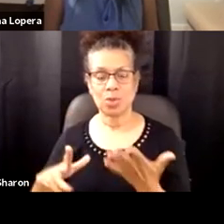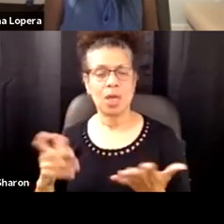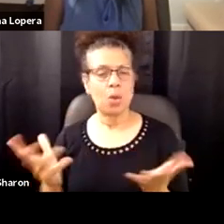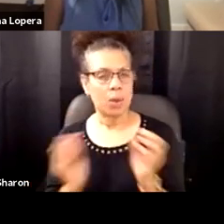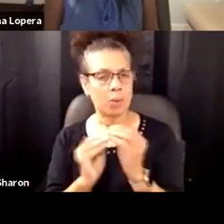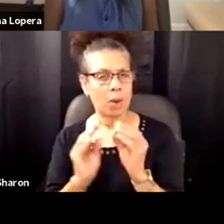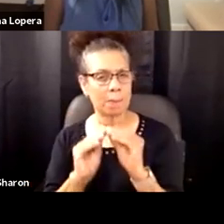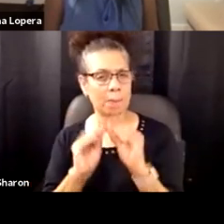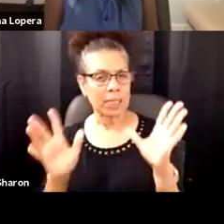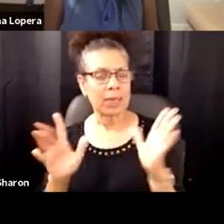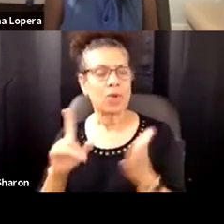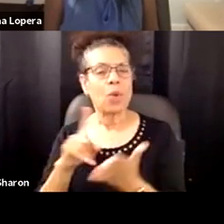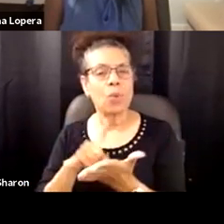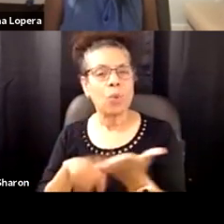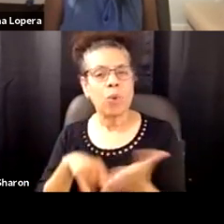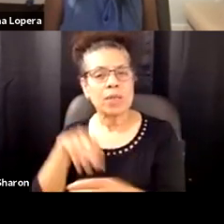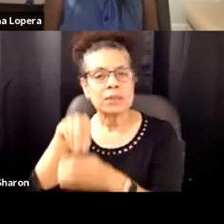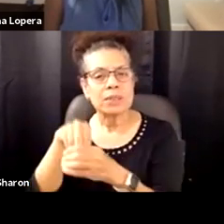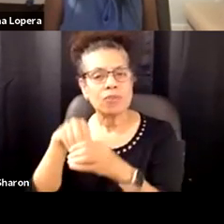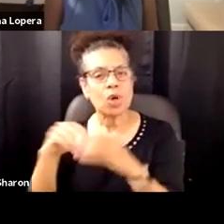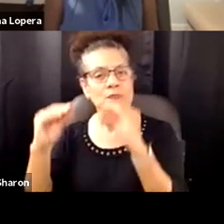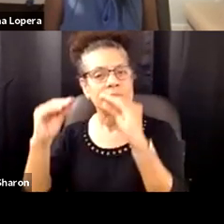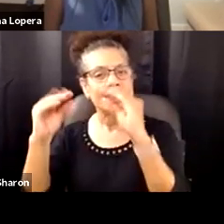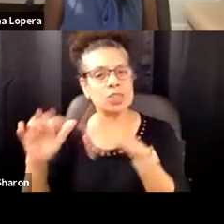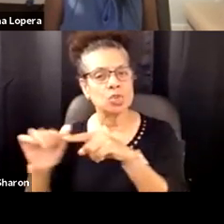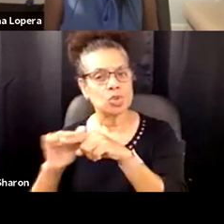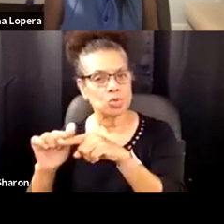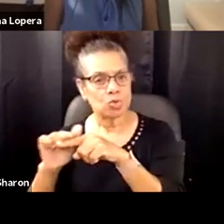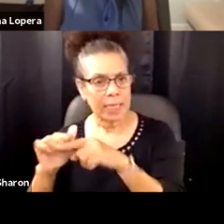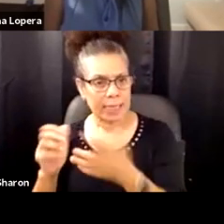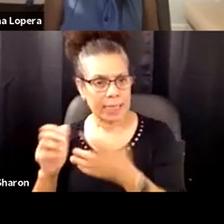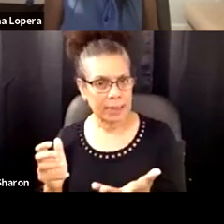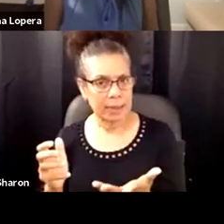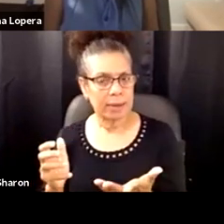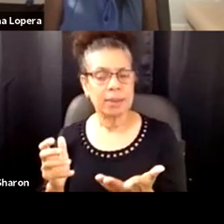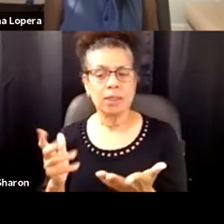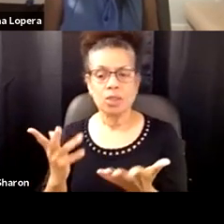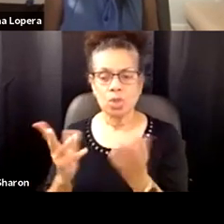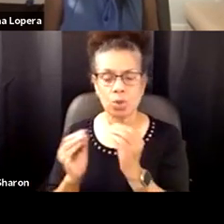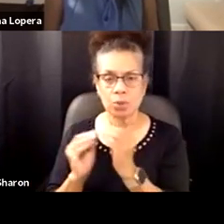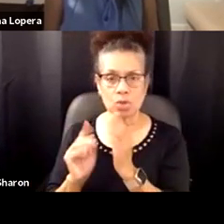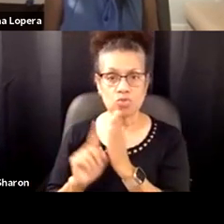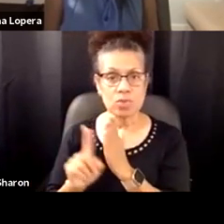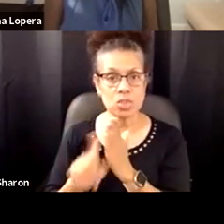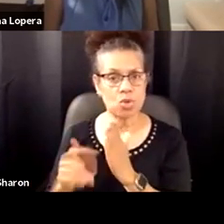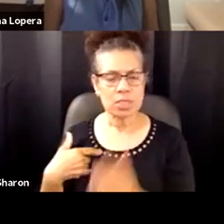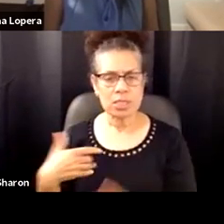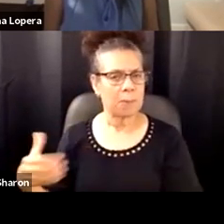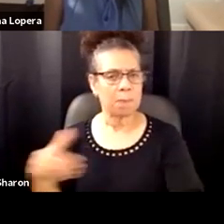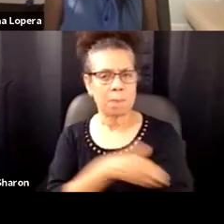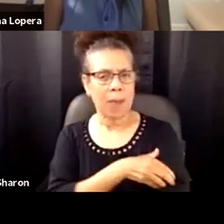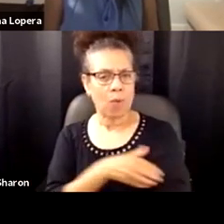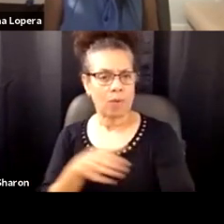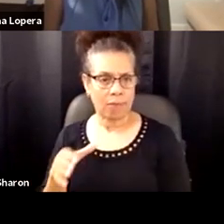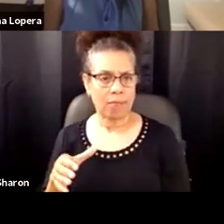what the teacher training piece is because a lot of the escalations happen there and the research in this is you know really powerful um in